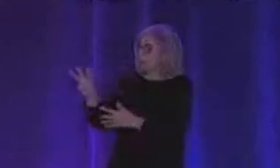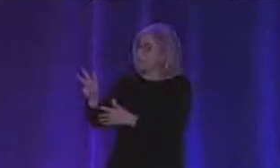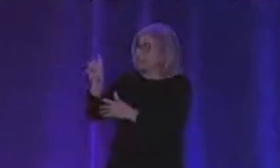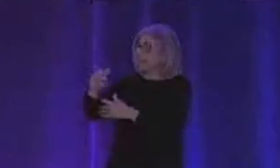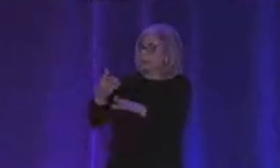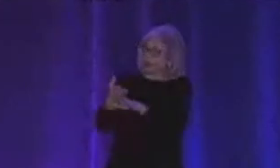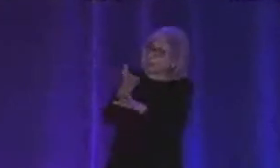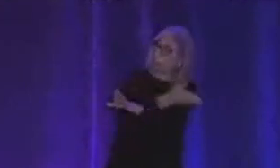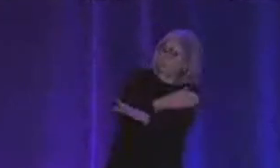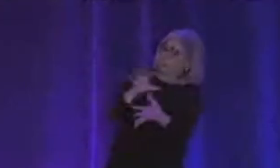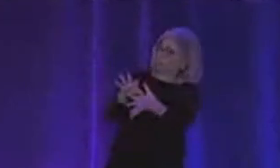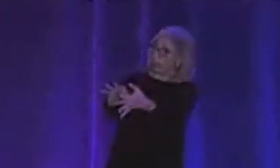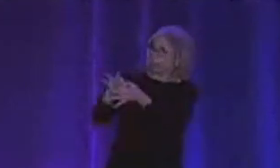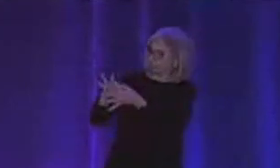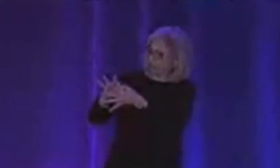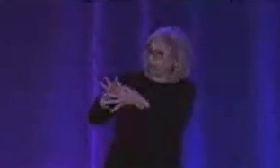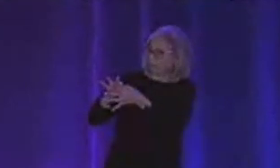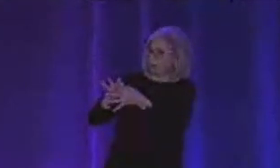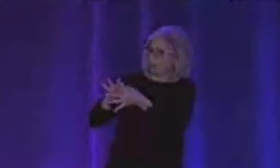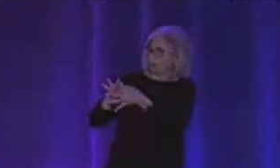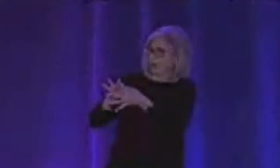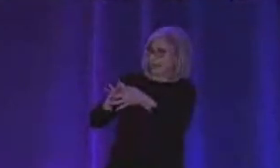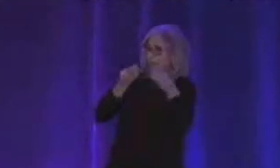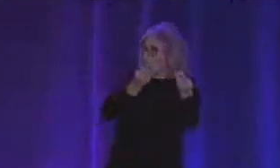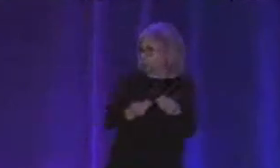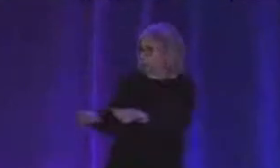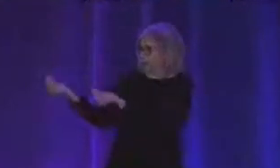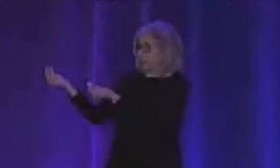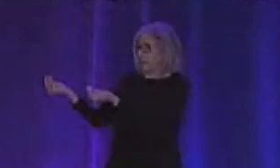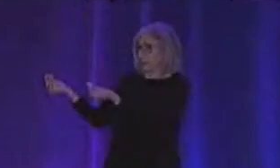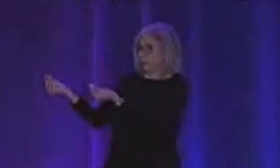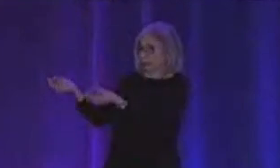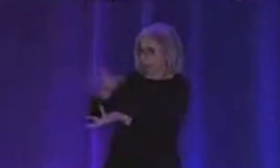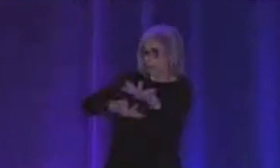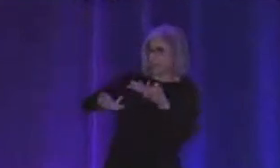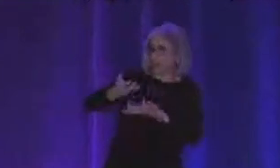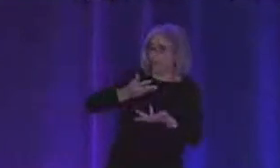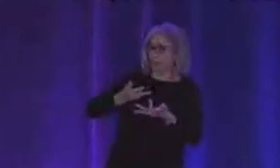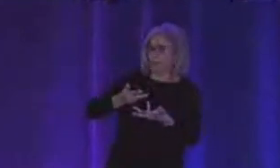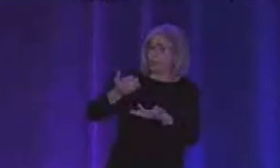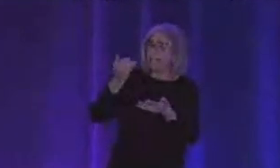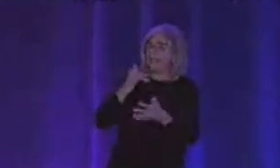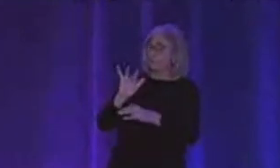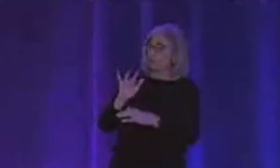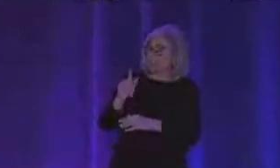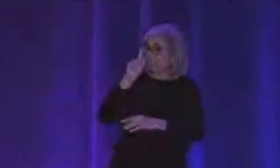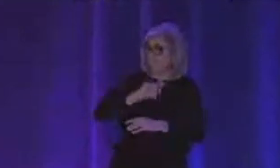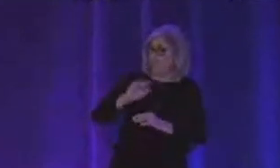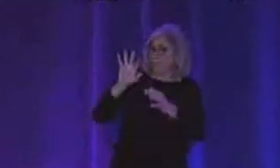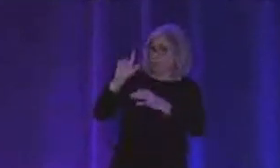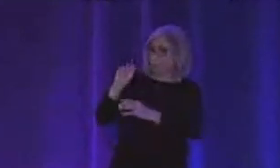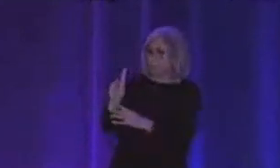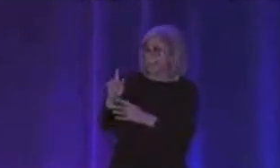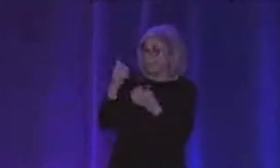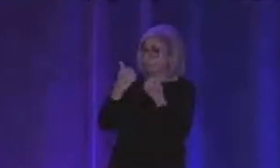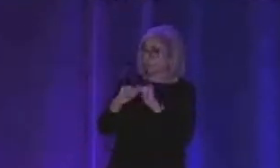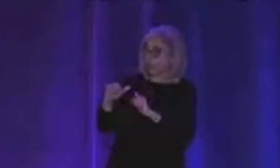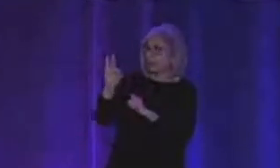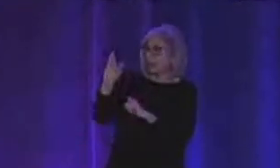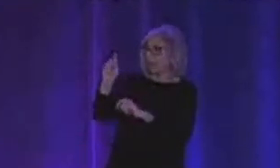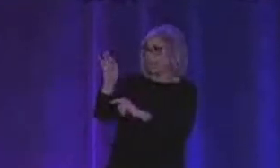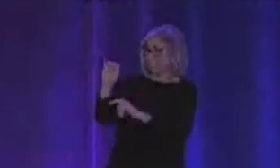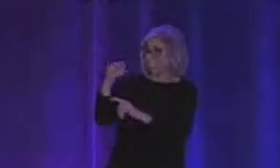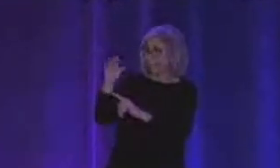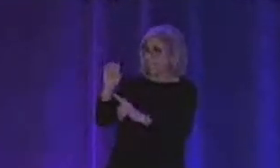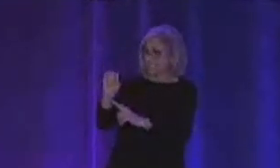have a previous relationship. So they have to register with each other. So if you happen to click a false link and try to authenticate, you won't